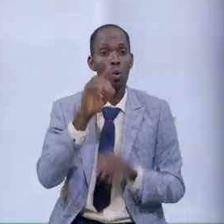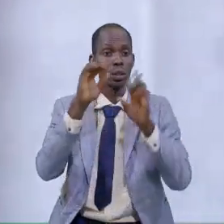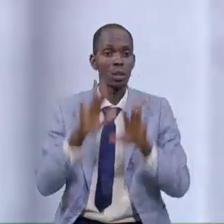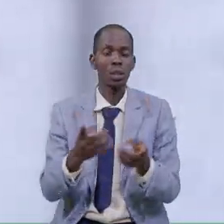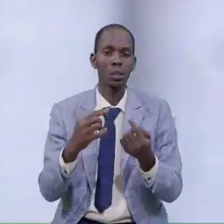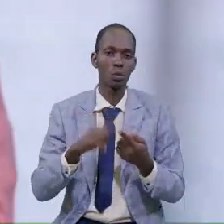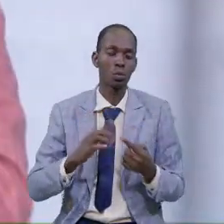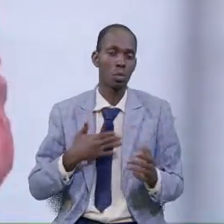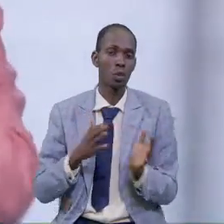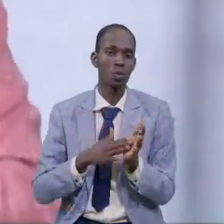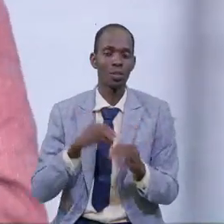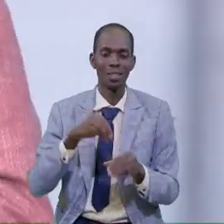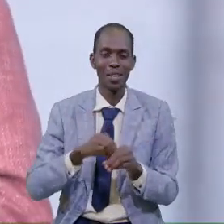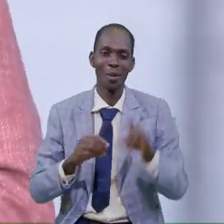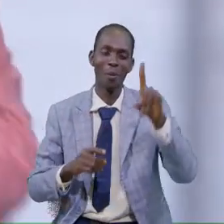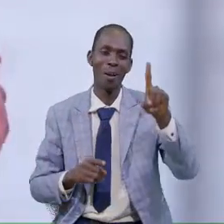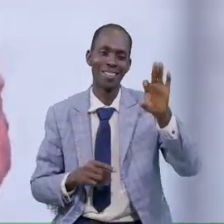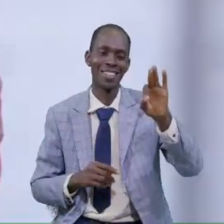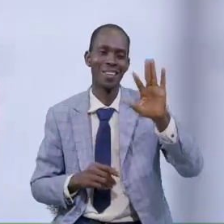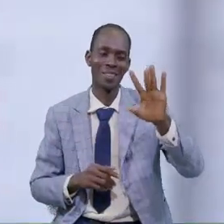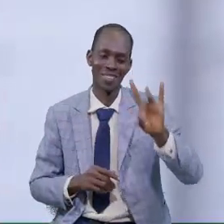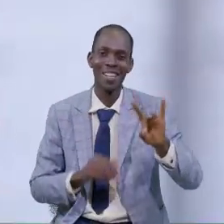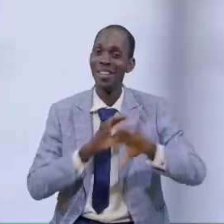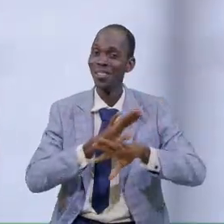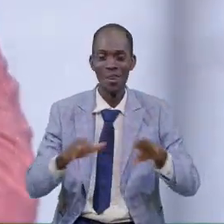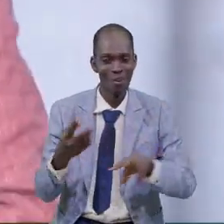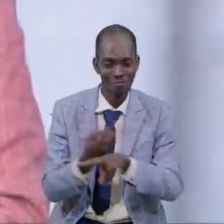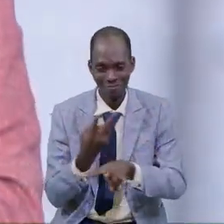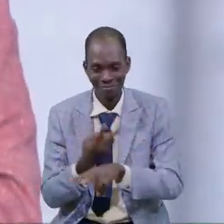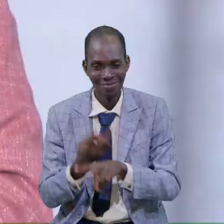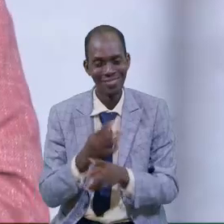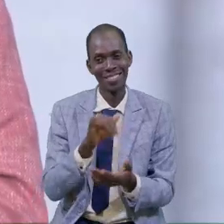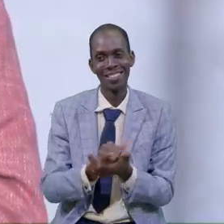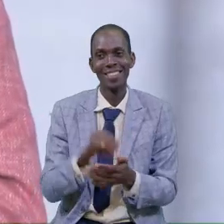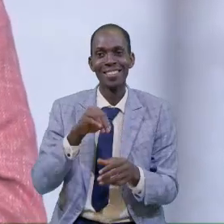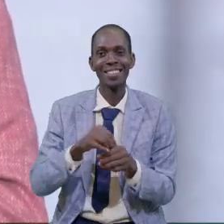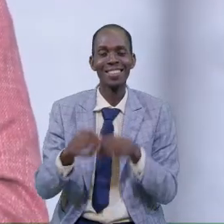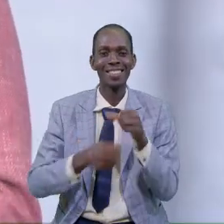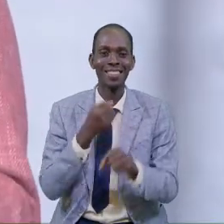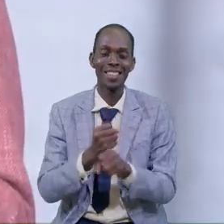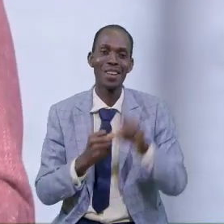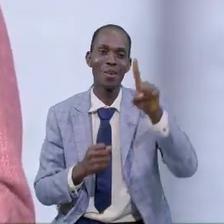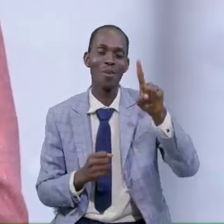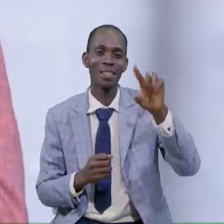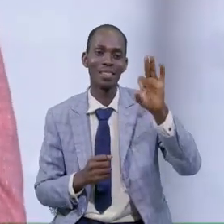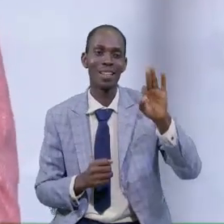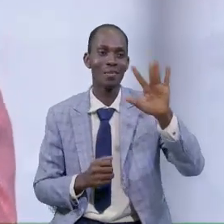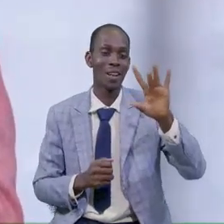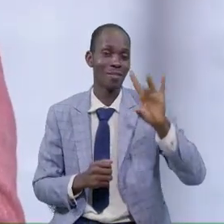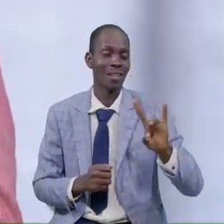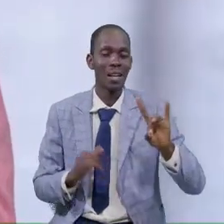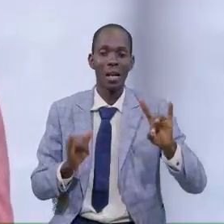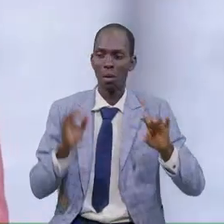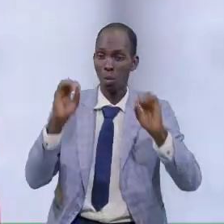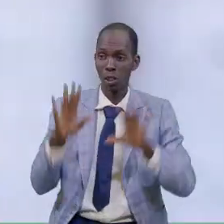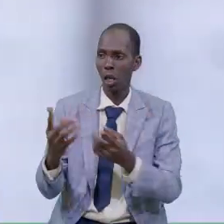1958. You can't calculate that, just listen. And in that 1958, this teacher came. I never knew him before. He